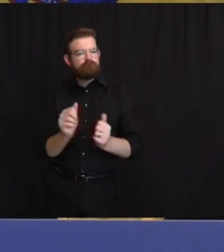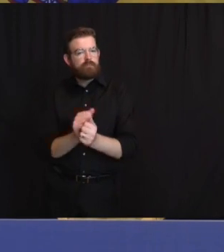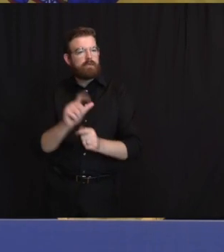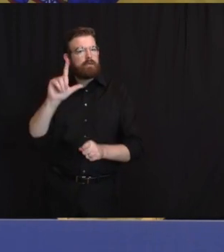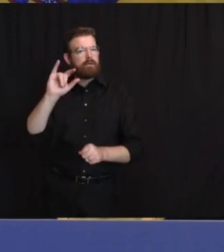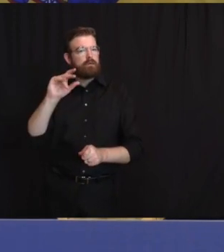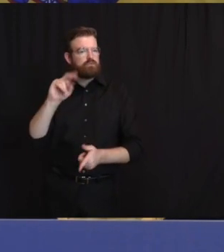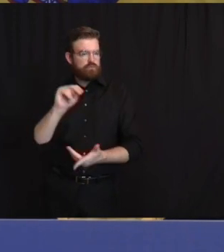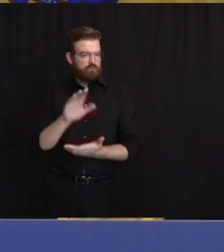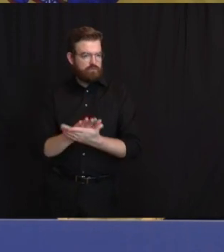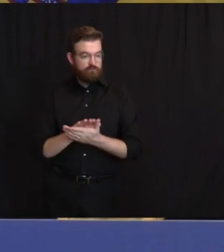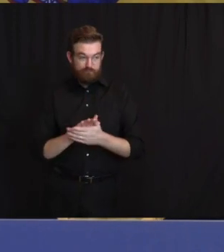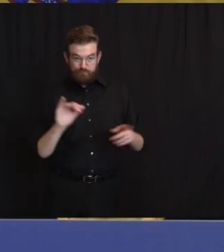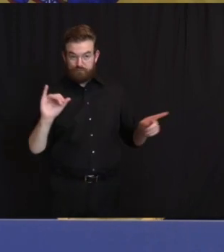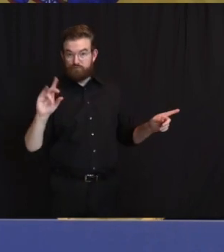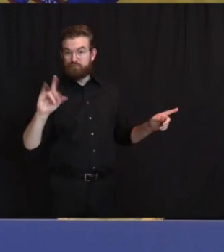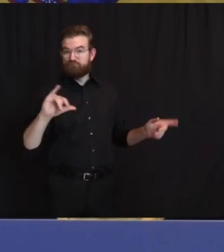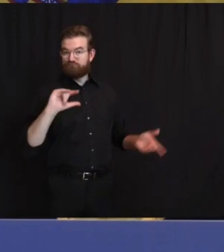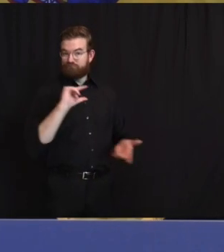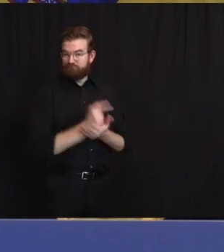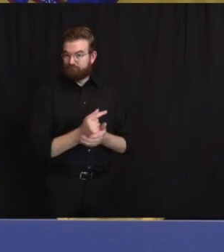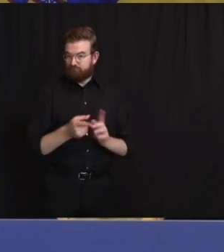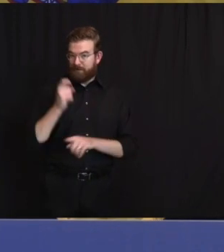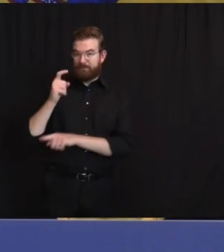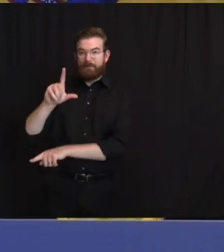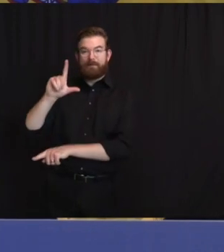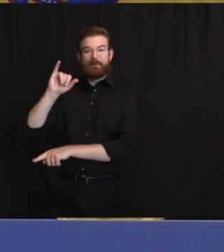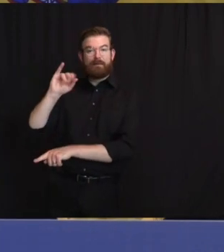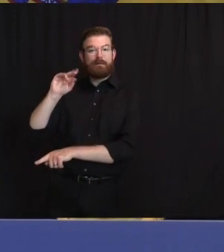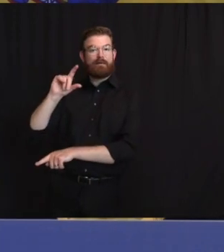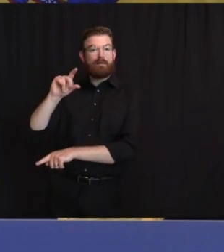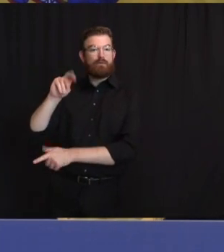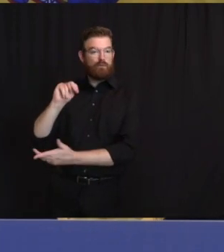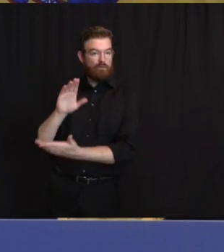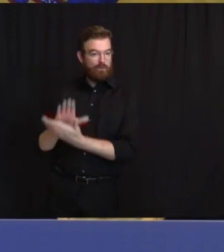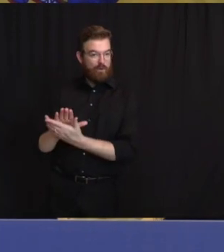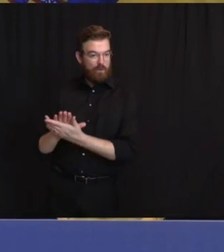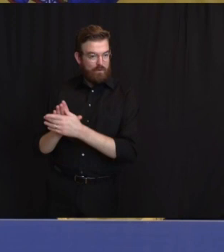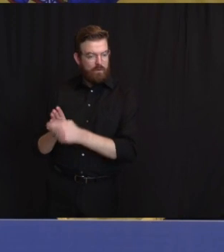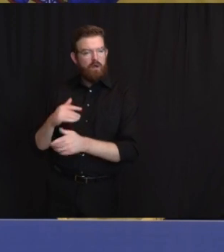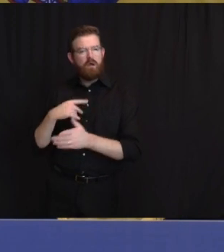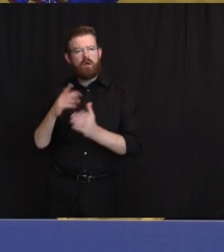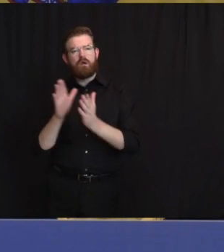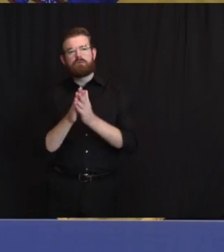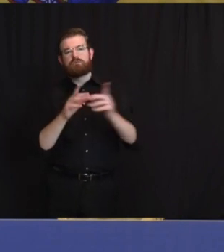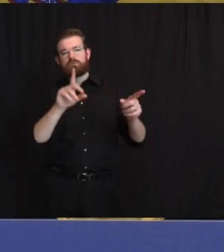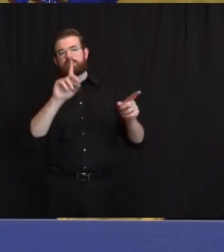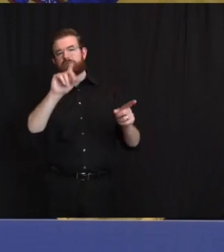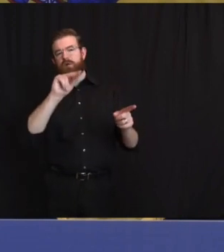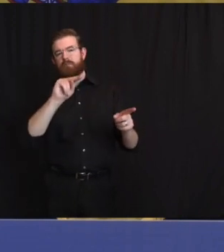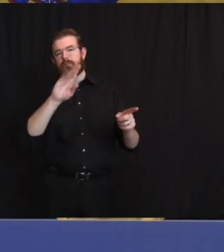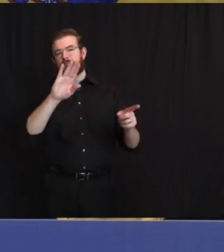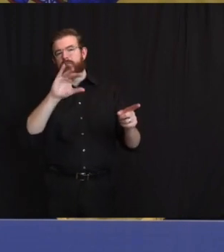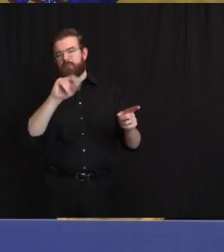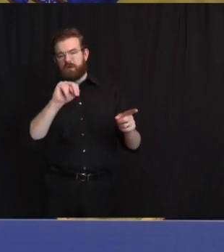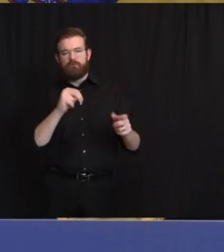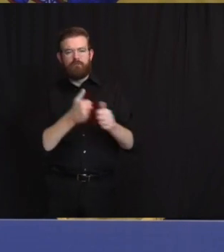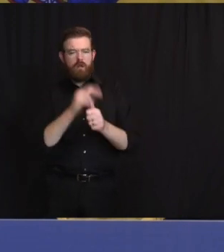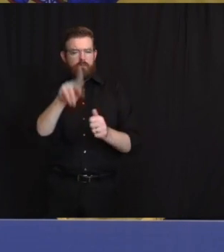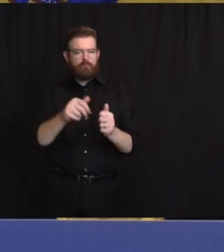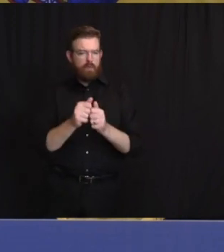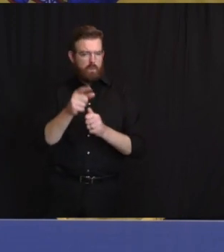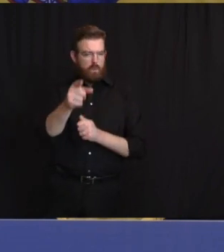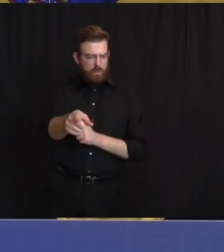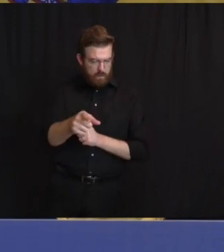graduate of that school, and I will ask Dan Bryan to follow up on that if I could. I don't have